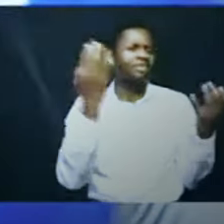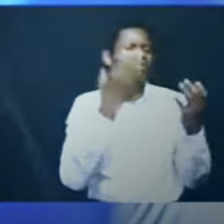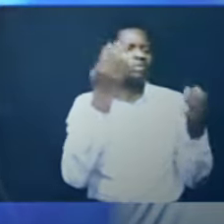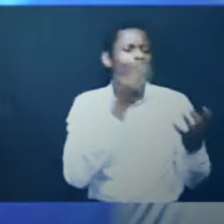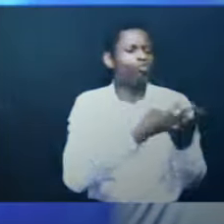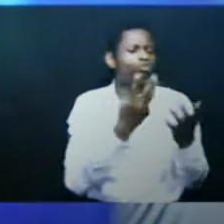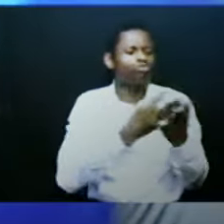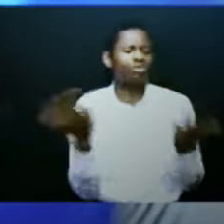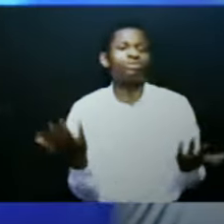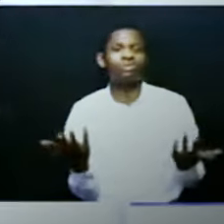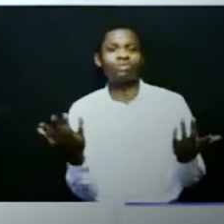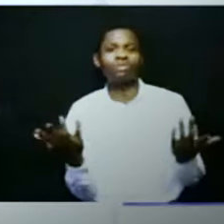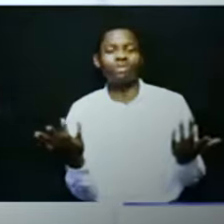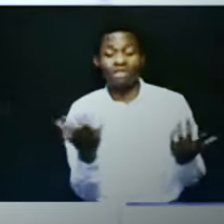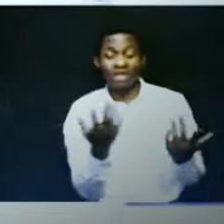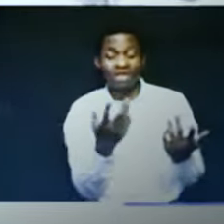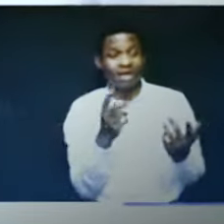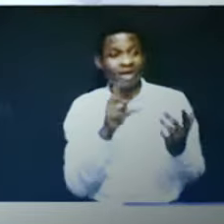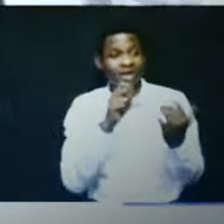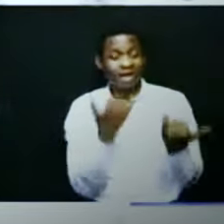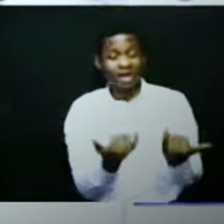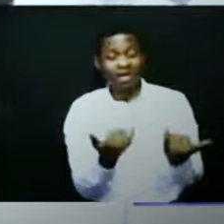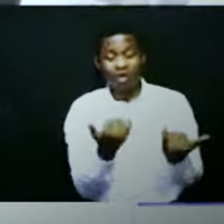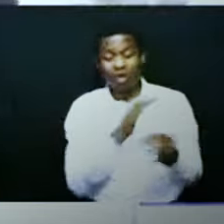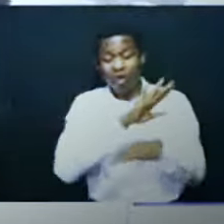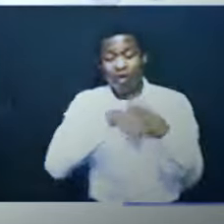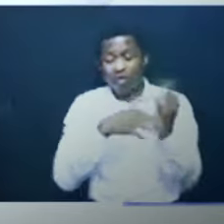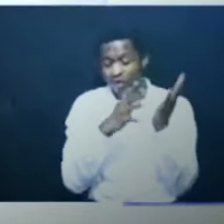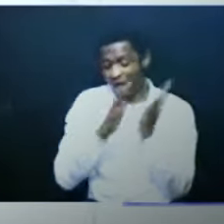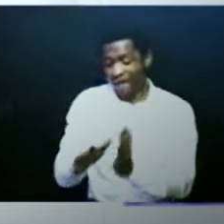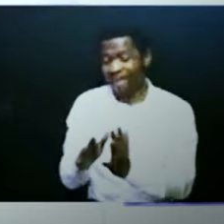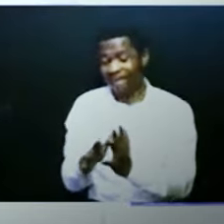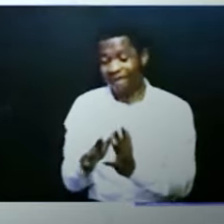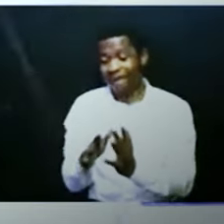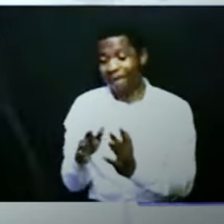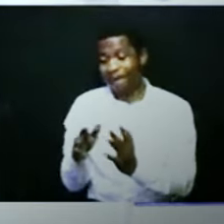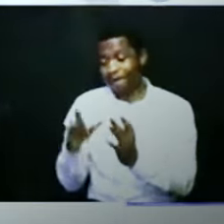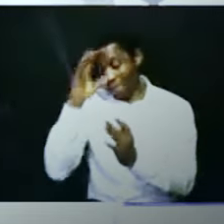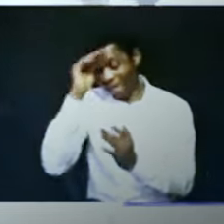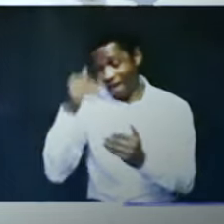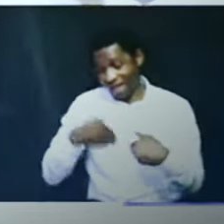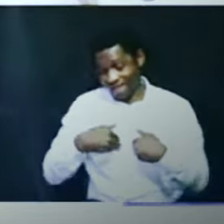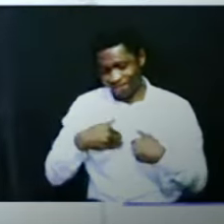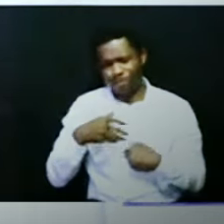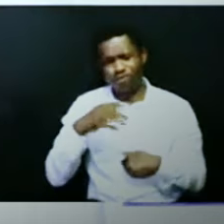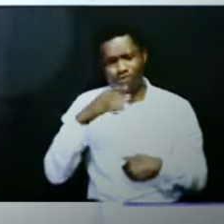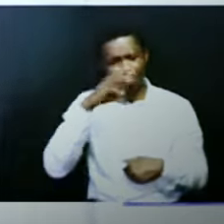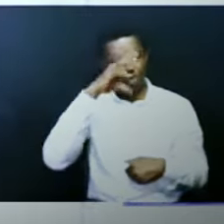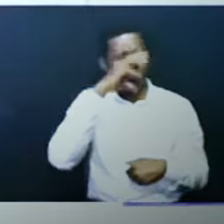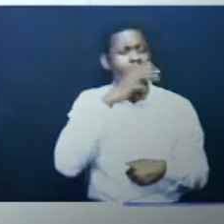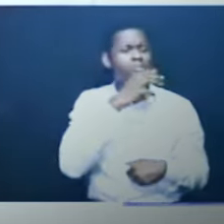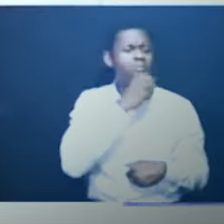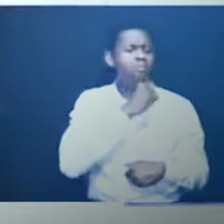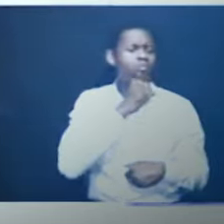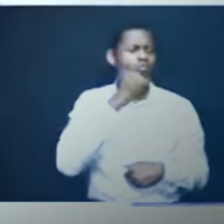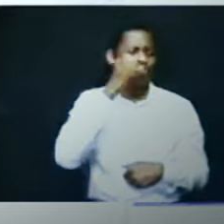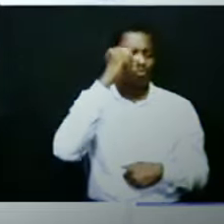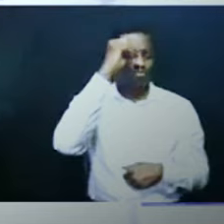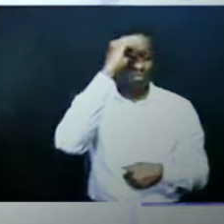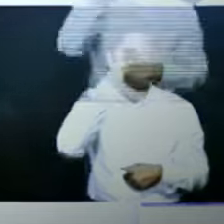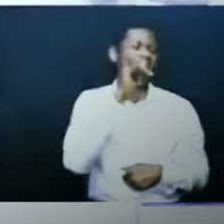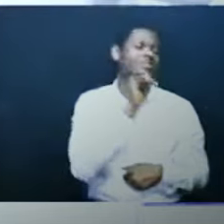everything that the man has belongs to this senior. That is the